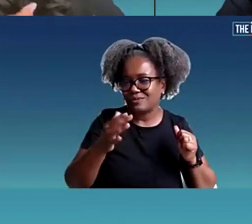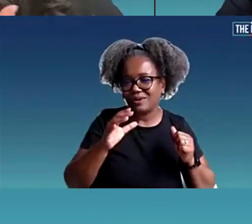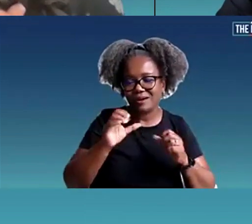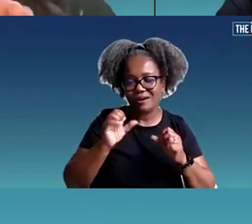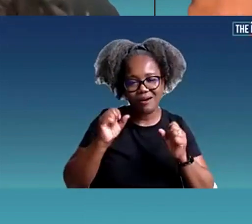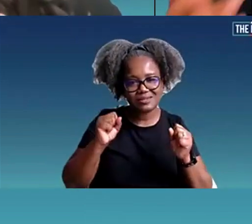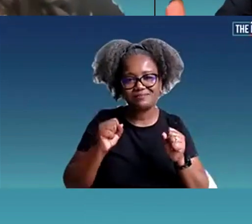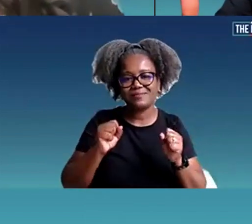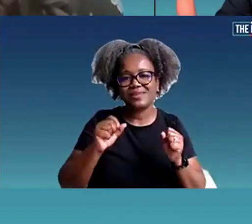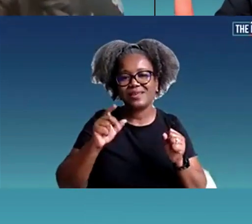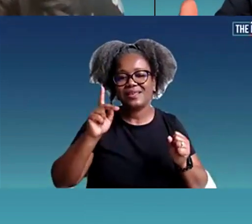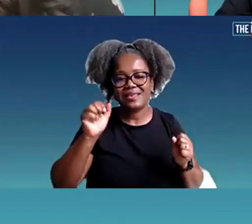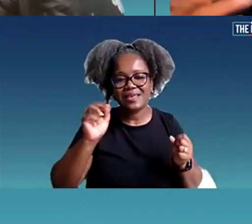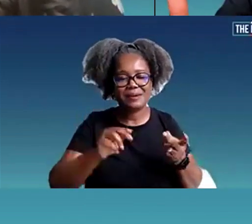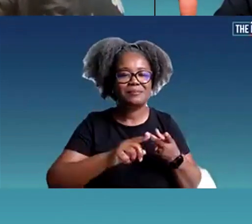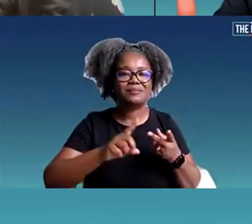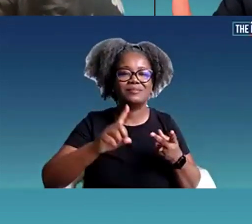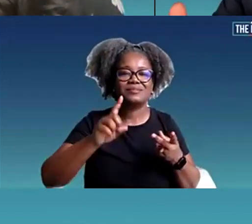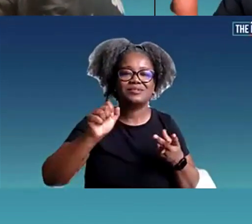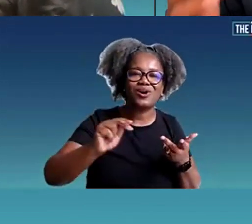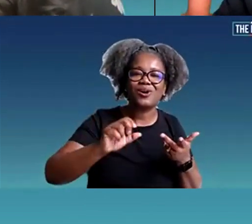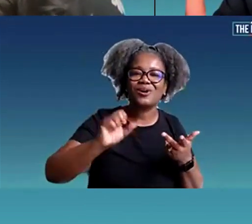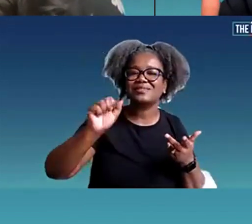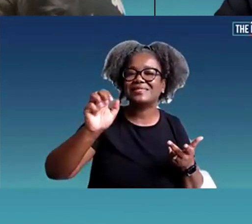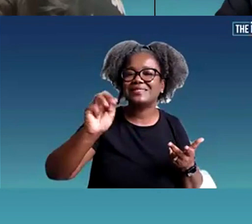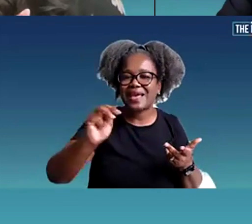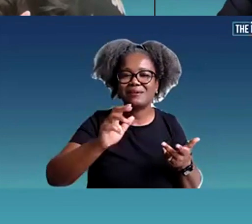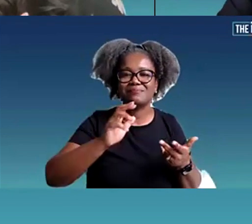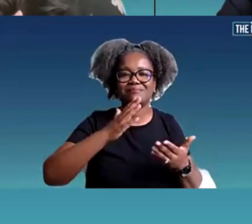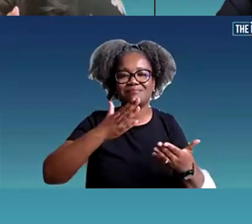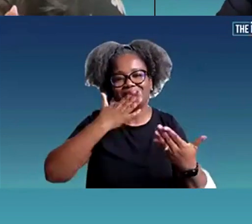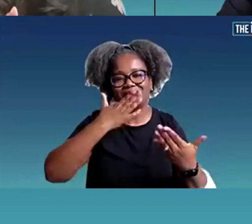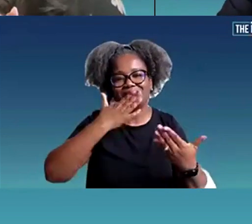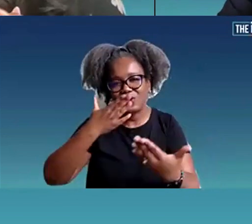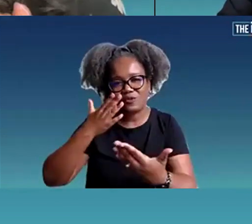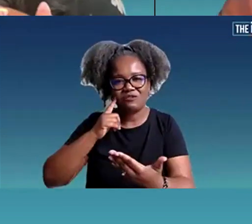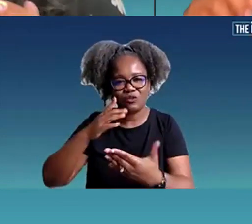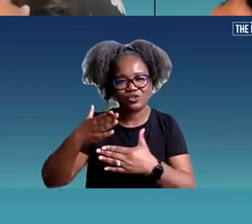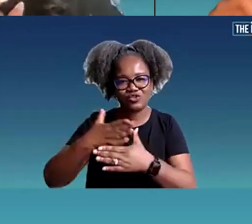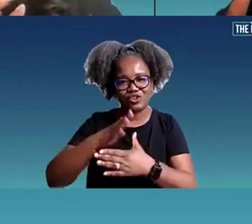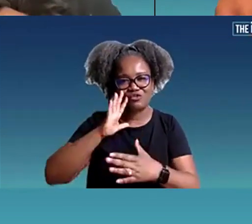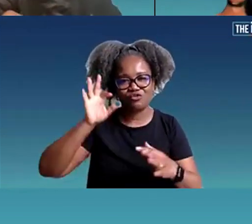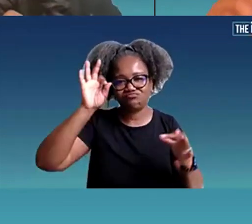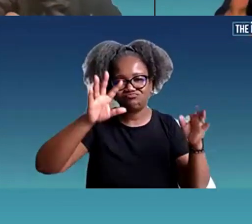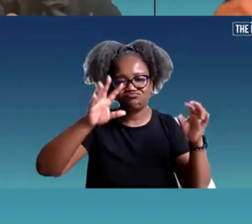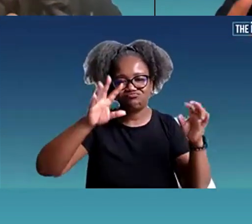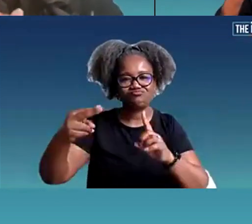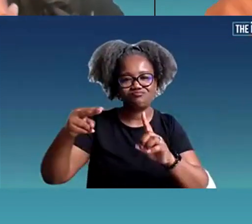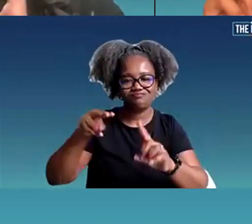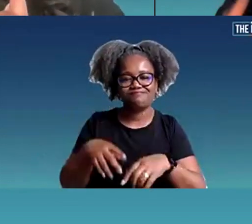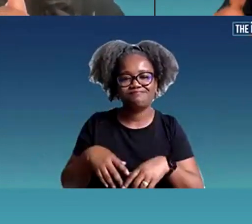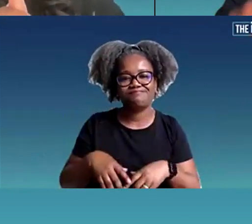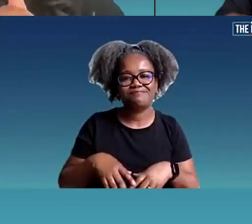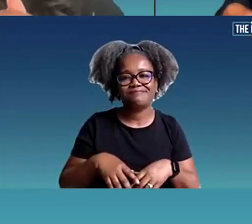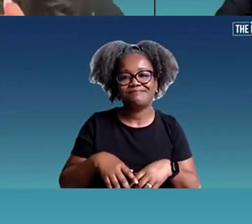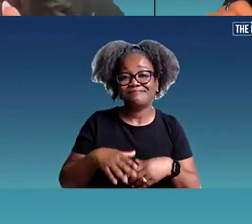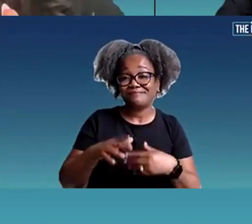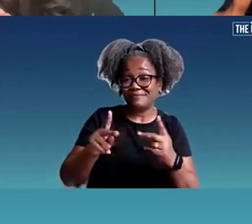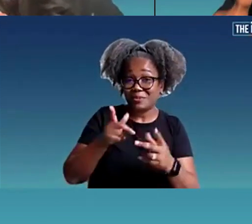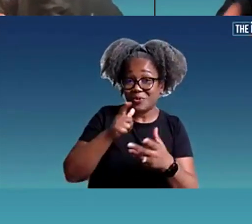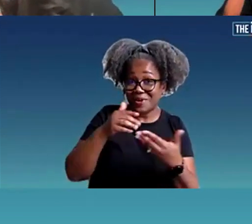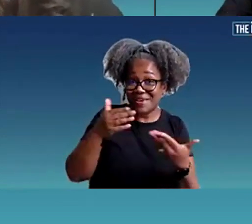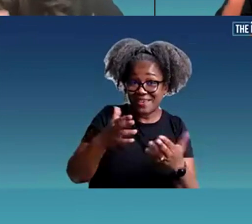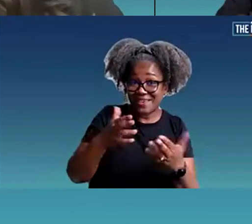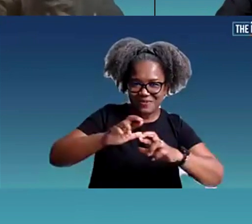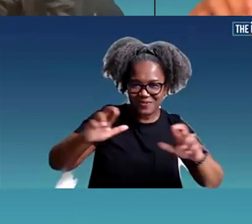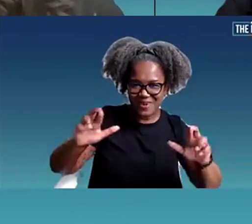insights. I want all of you, get ready for the breakouts. Get ready to start now, but I want to let you know we're planning for some upcoming events and we're looking